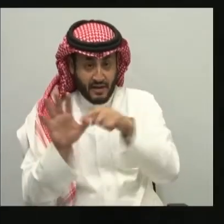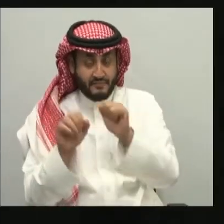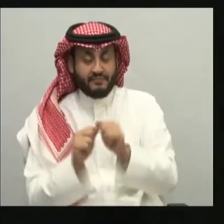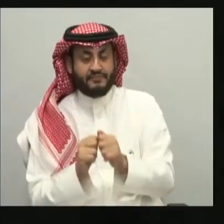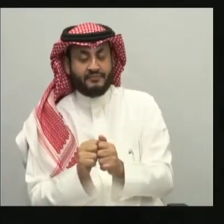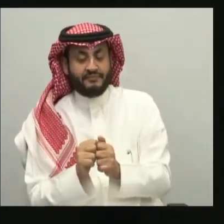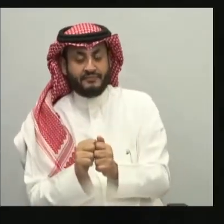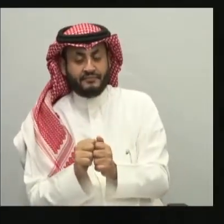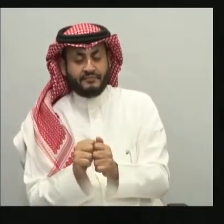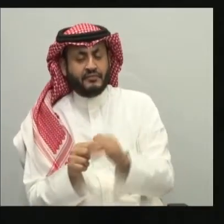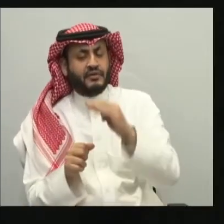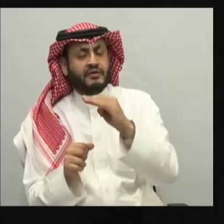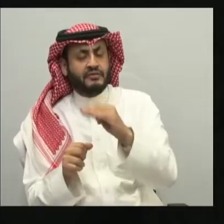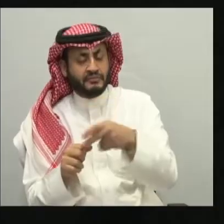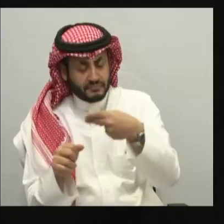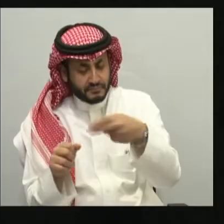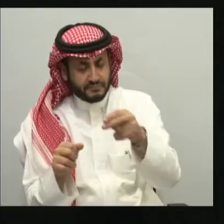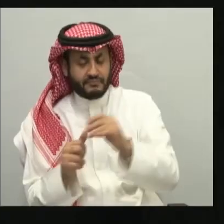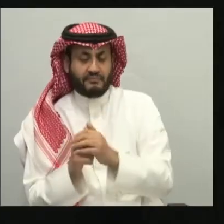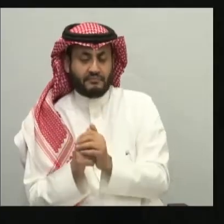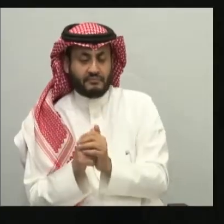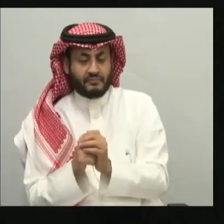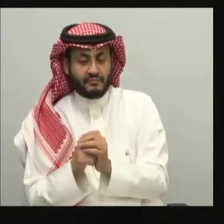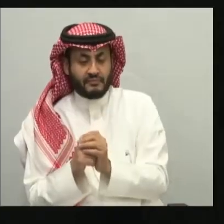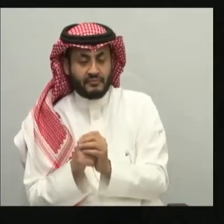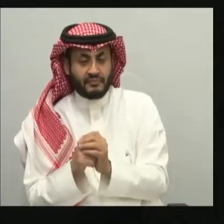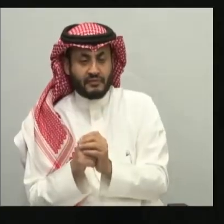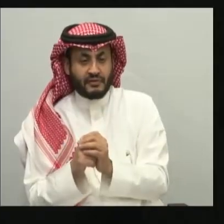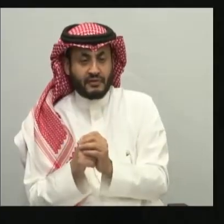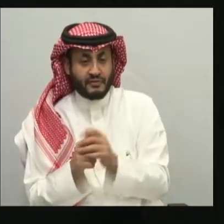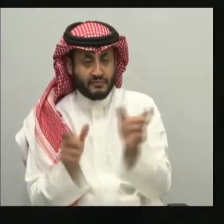And the answer will be, yes, she is. So we can use going to,